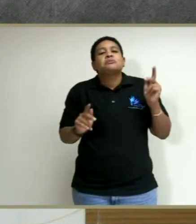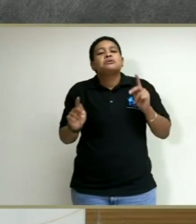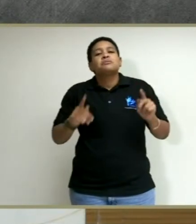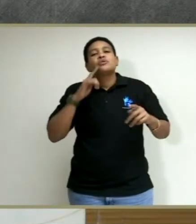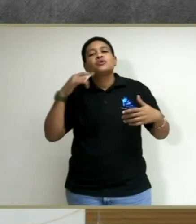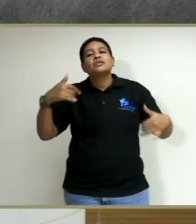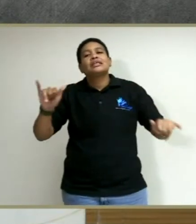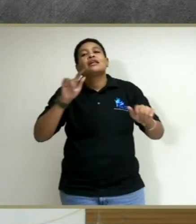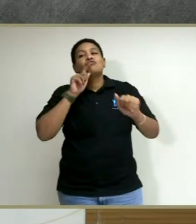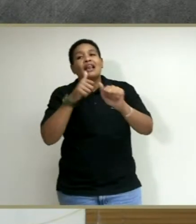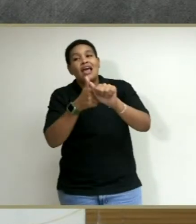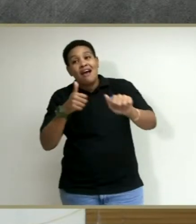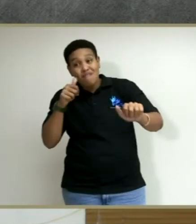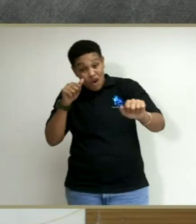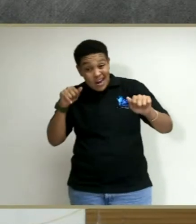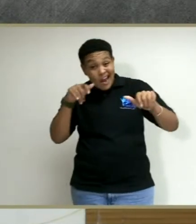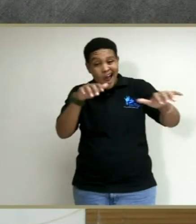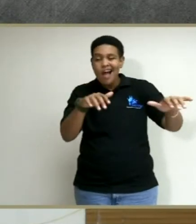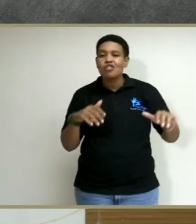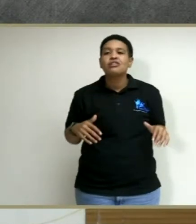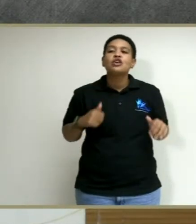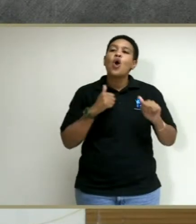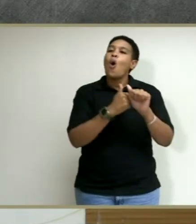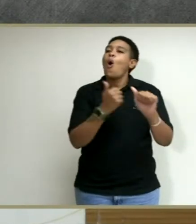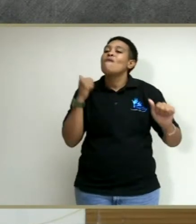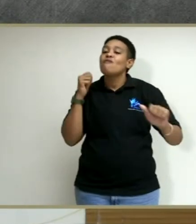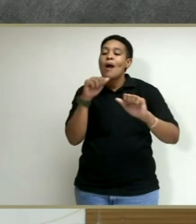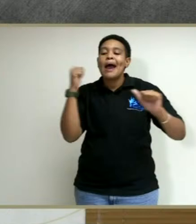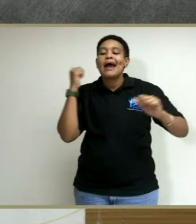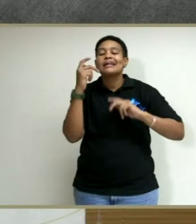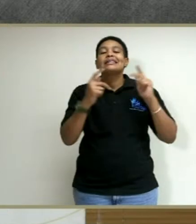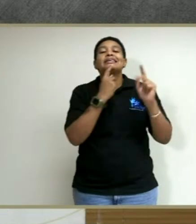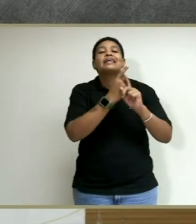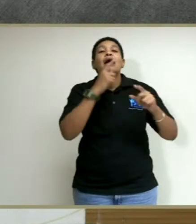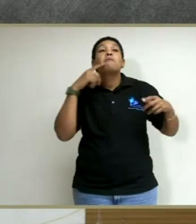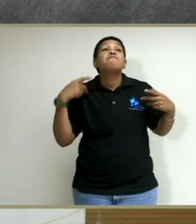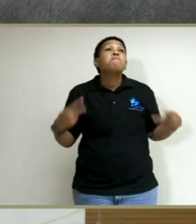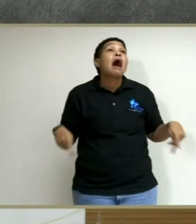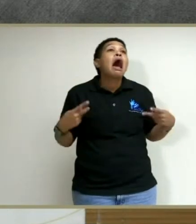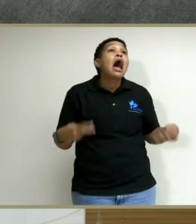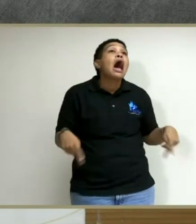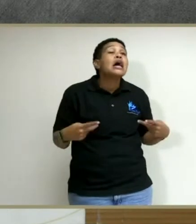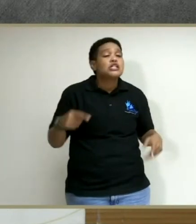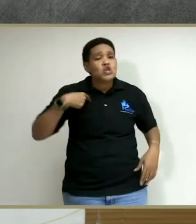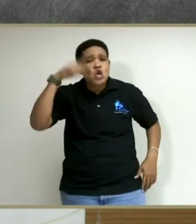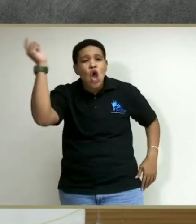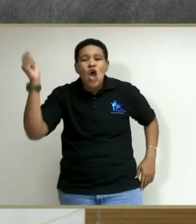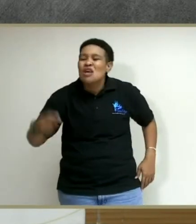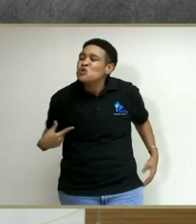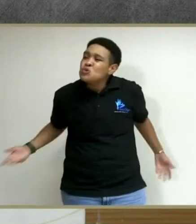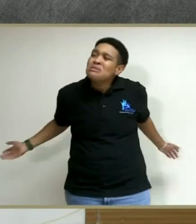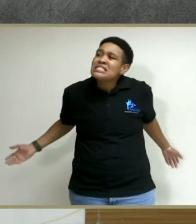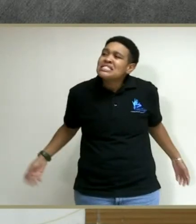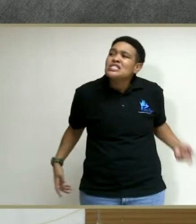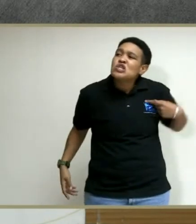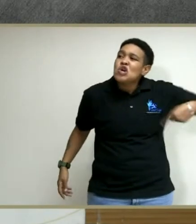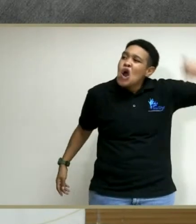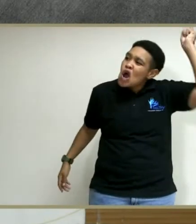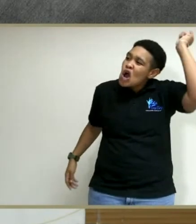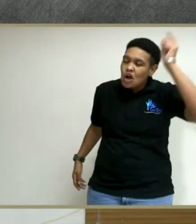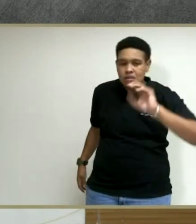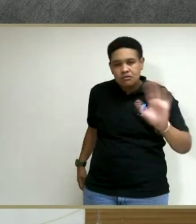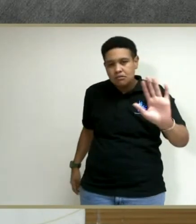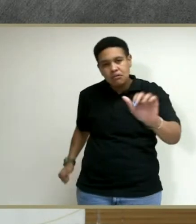still avoid gatherings, to avoid any kind of parties or anything that there is a